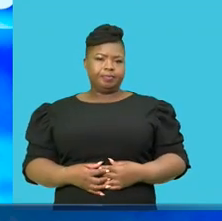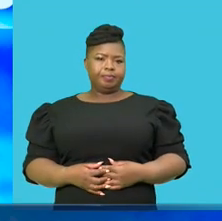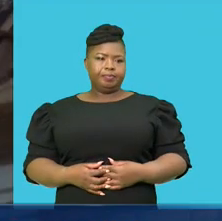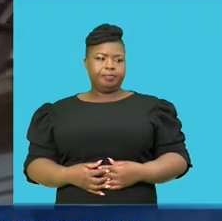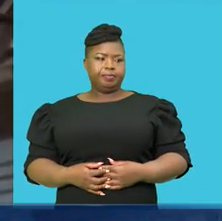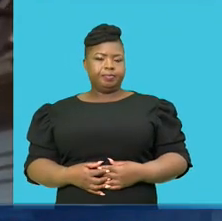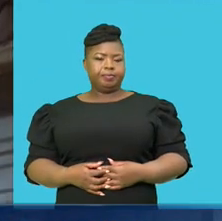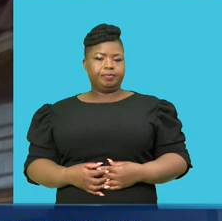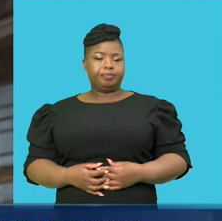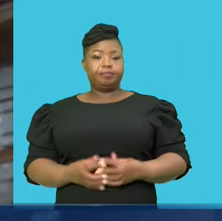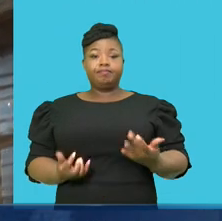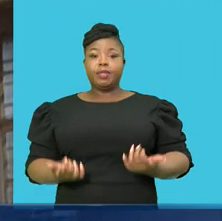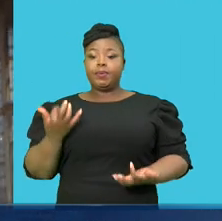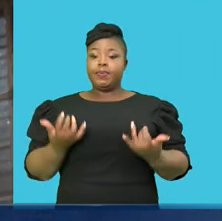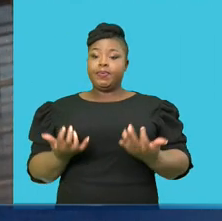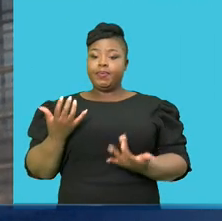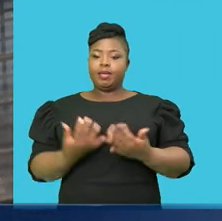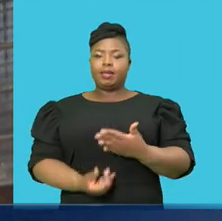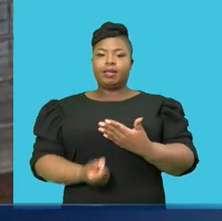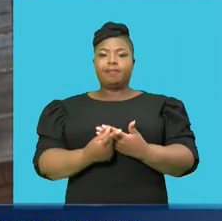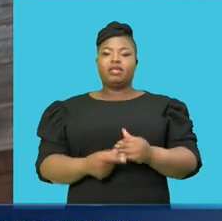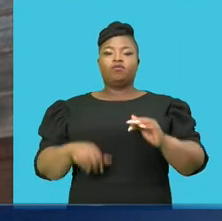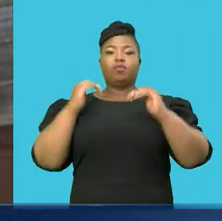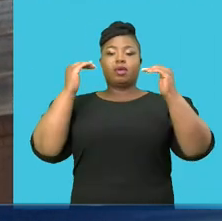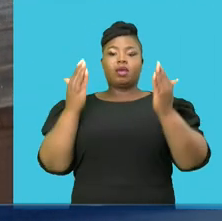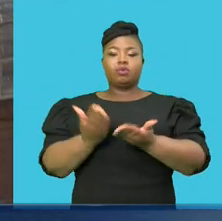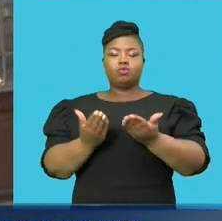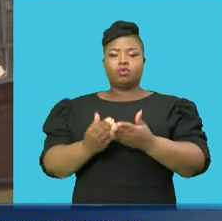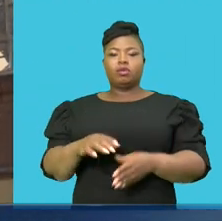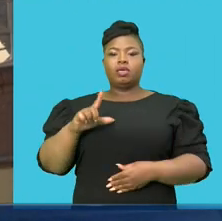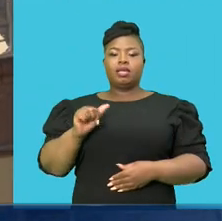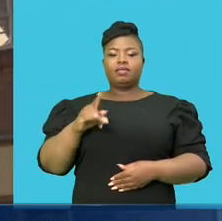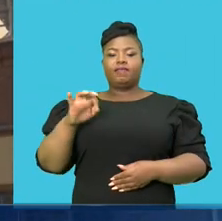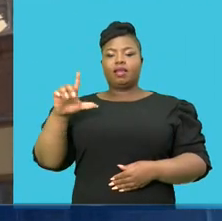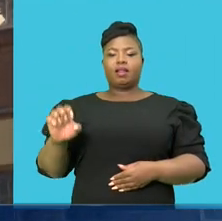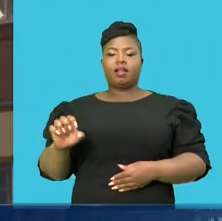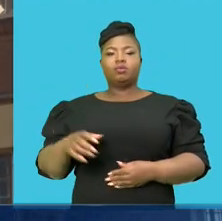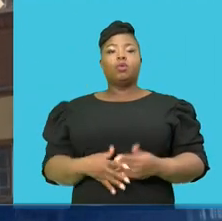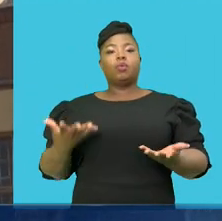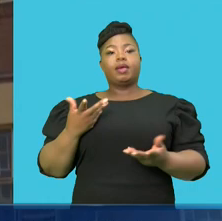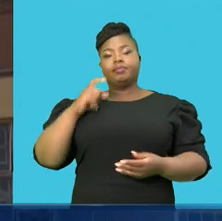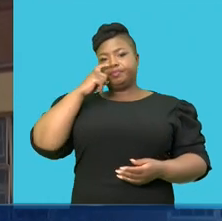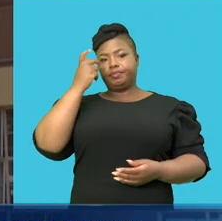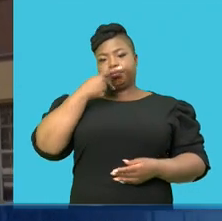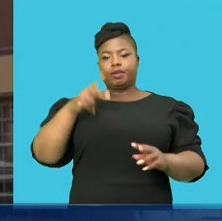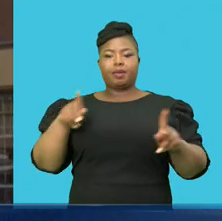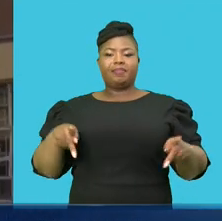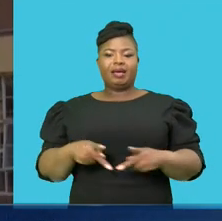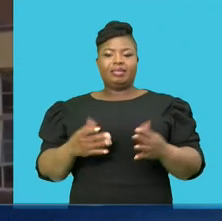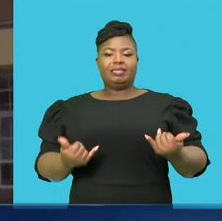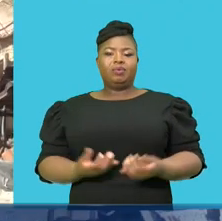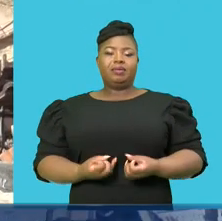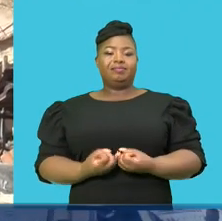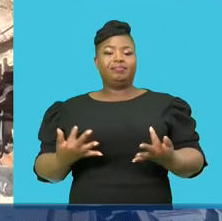Umli lo kiskolo samabanga pa kamileyo ilansia vile kuinda hawe ase el Dorado Park uchaba la lise